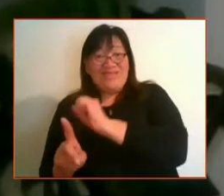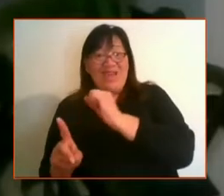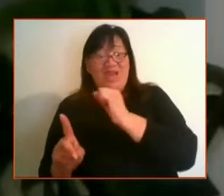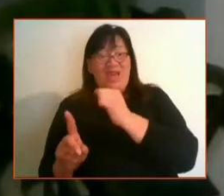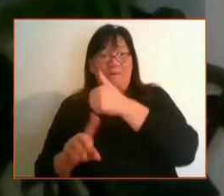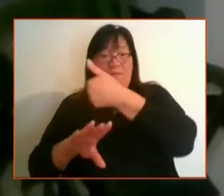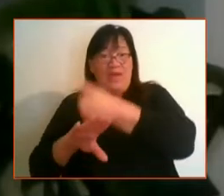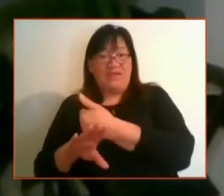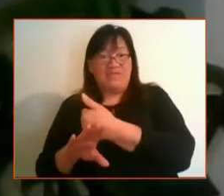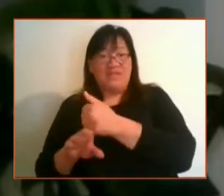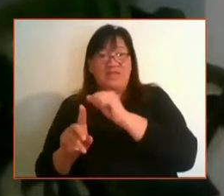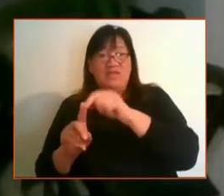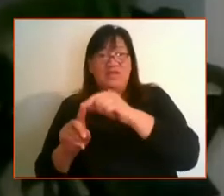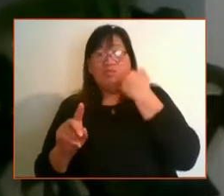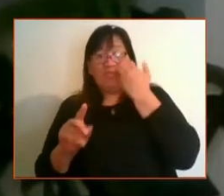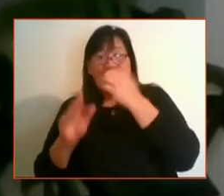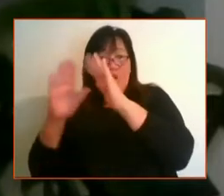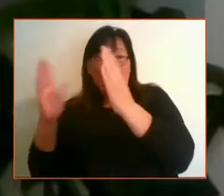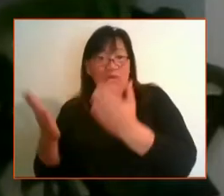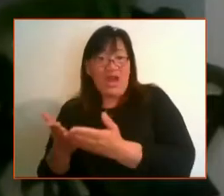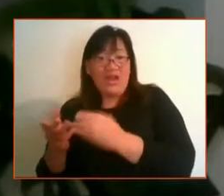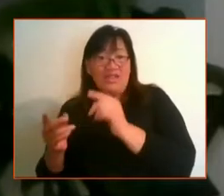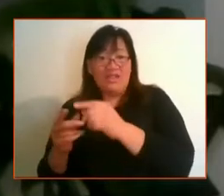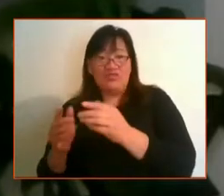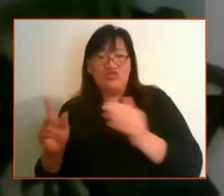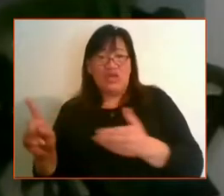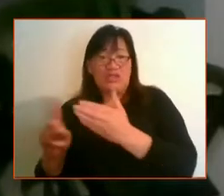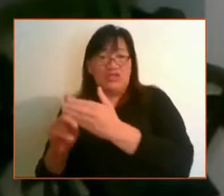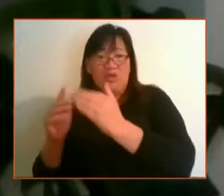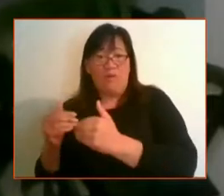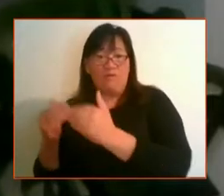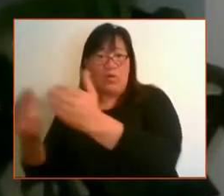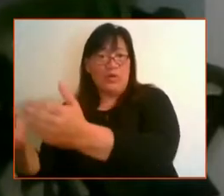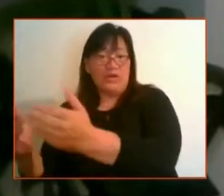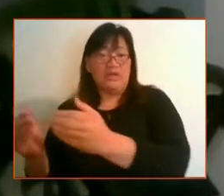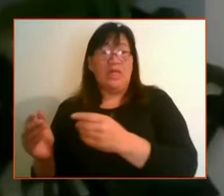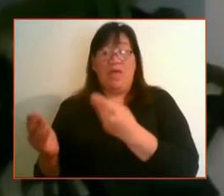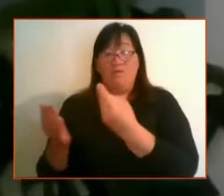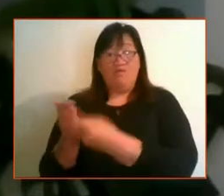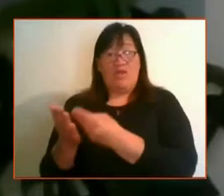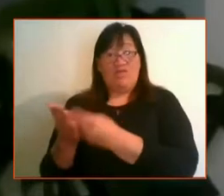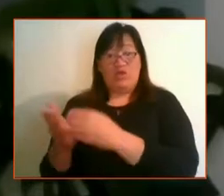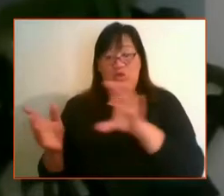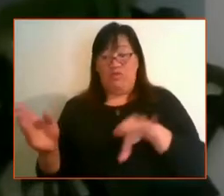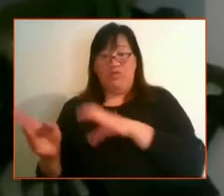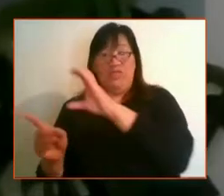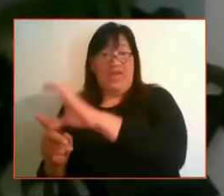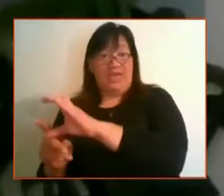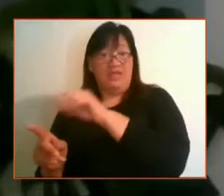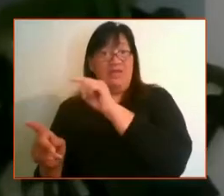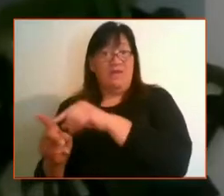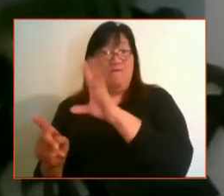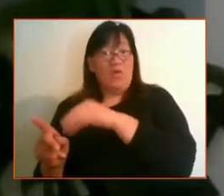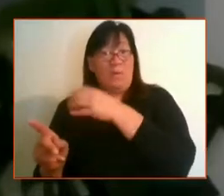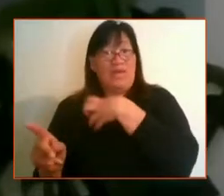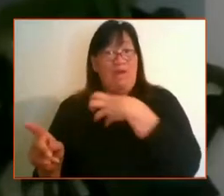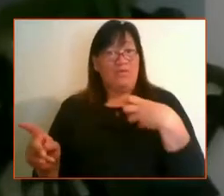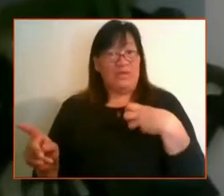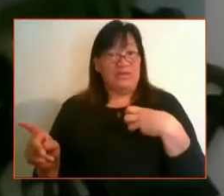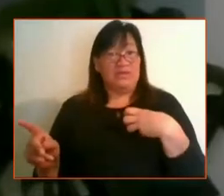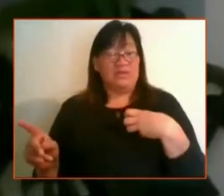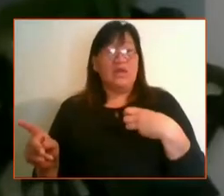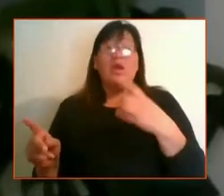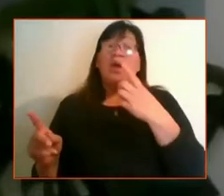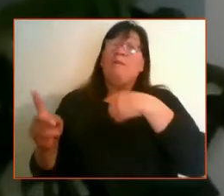Māori-based strategy, a long-term strategy moving forward, and the revenue tied to that and the commitments that come out of government, but I would hope as